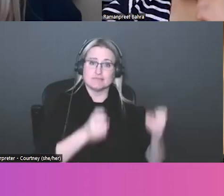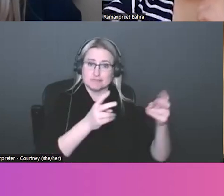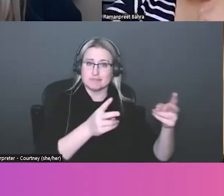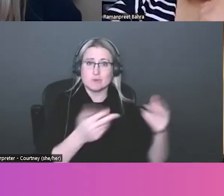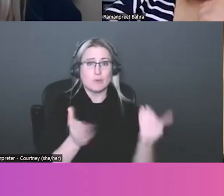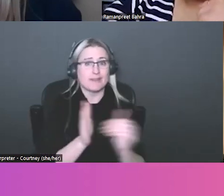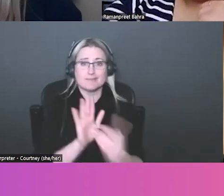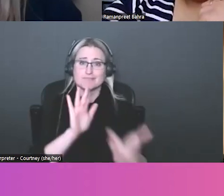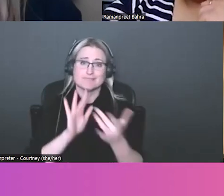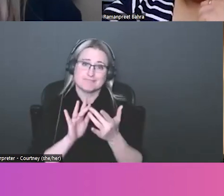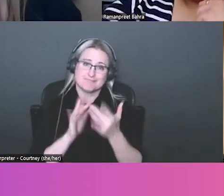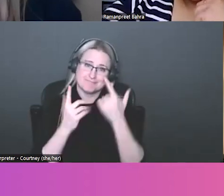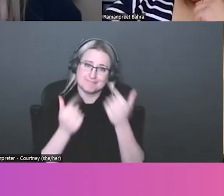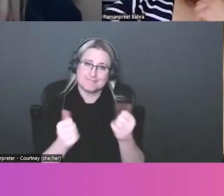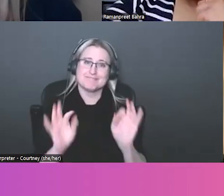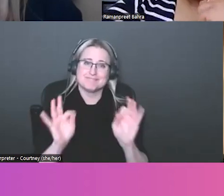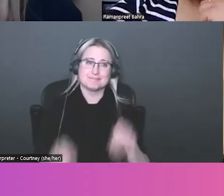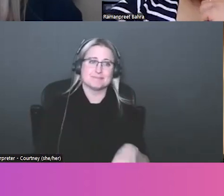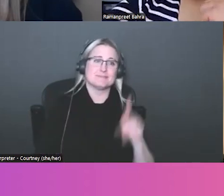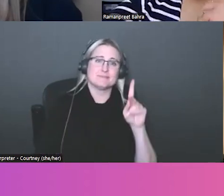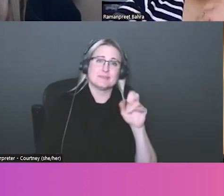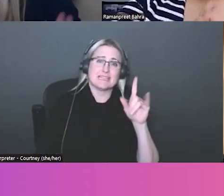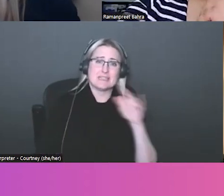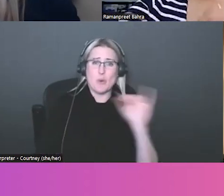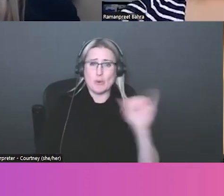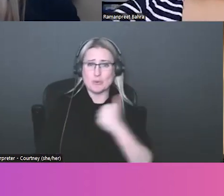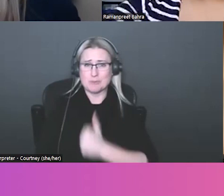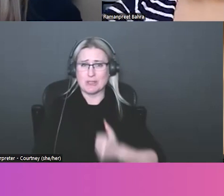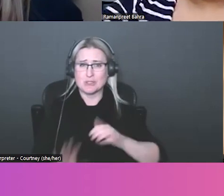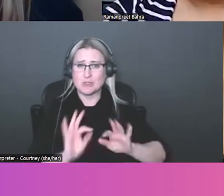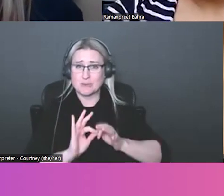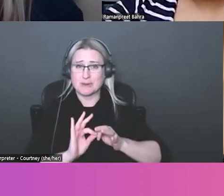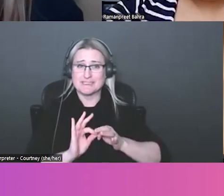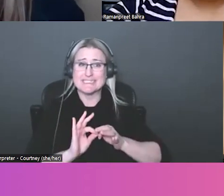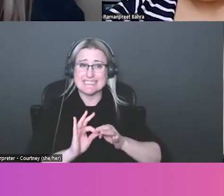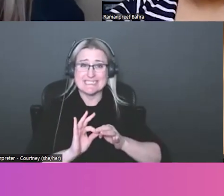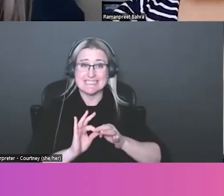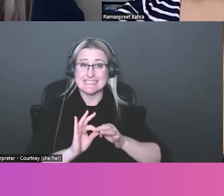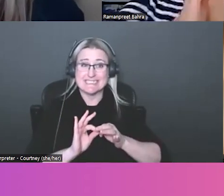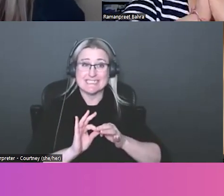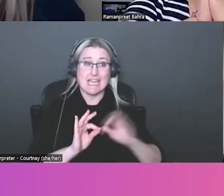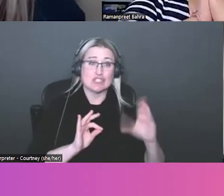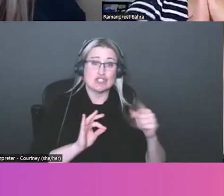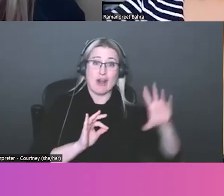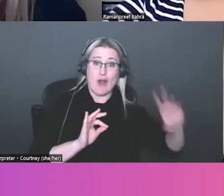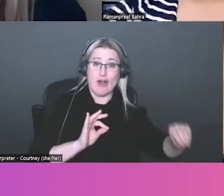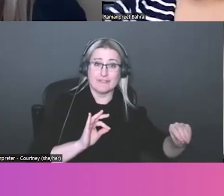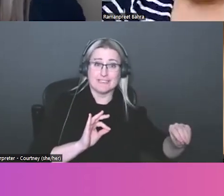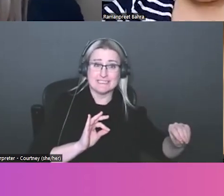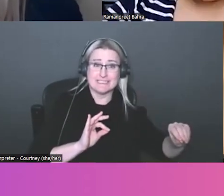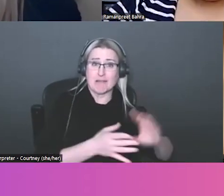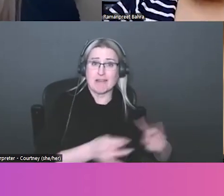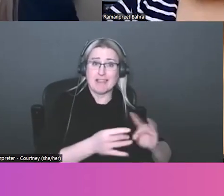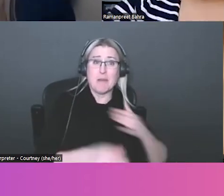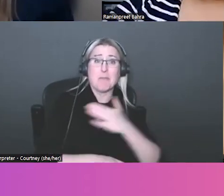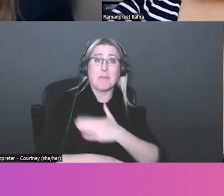free. I also want to thank and apologize to the ASL interpreters who I did not have the chat open and did not see the request